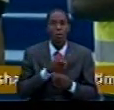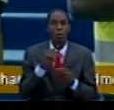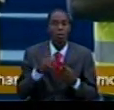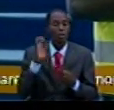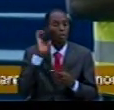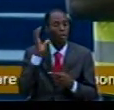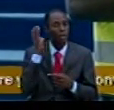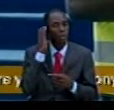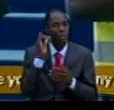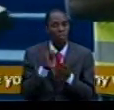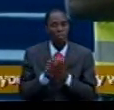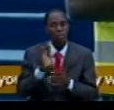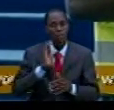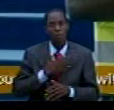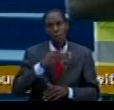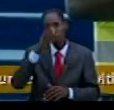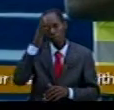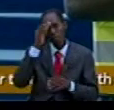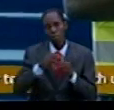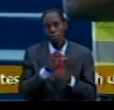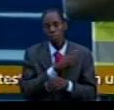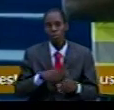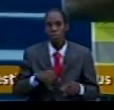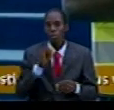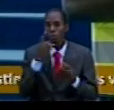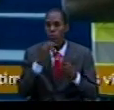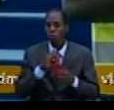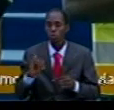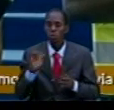hospital, and they asked me to go and do some tests.